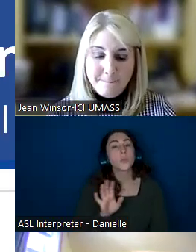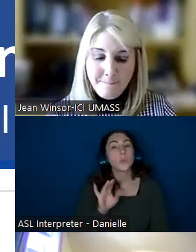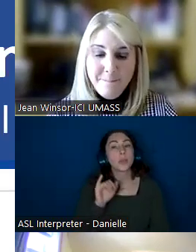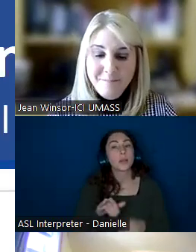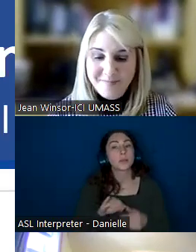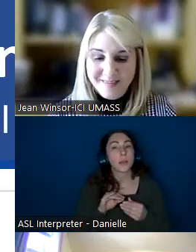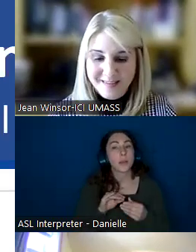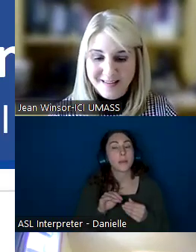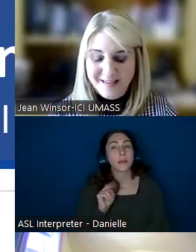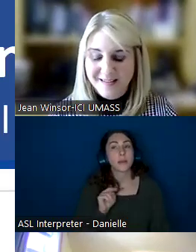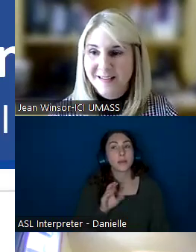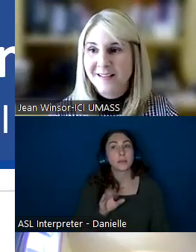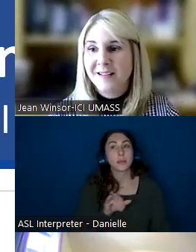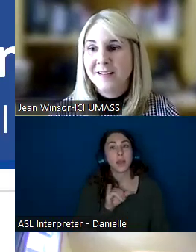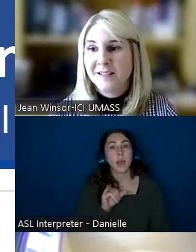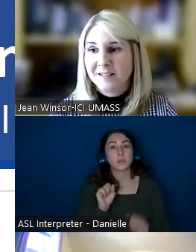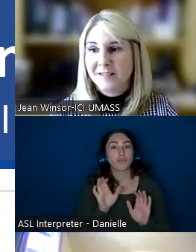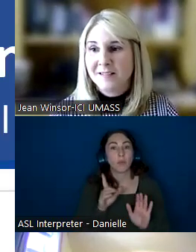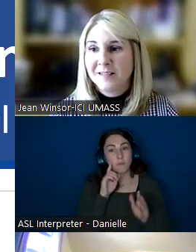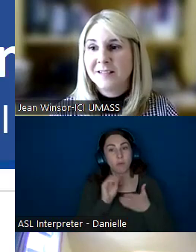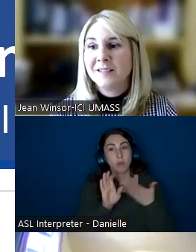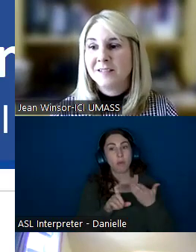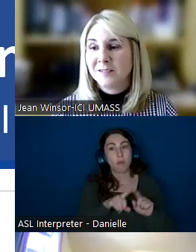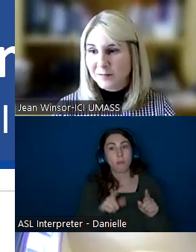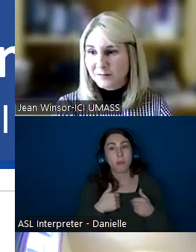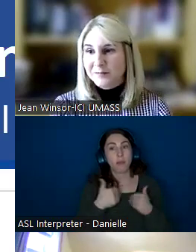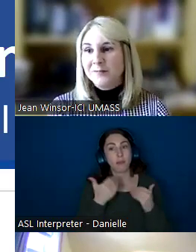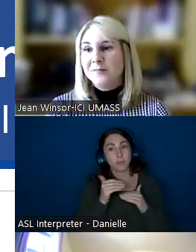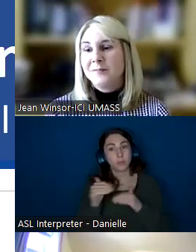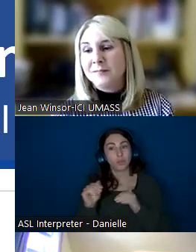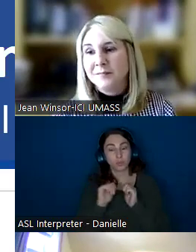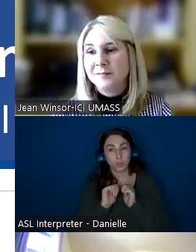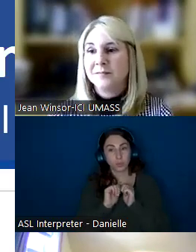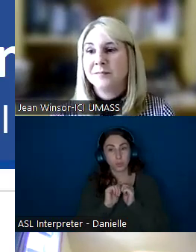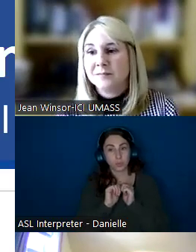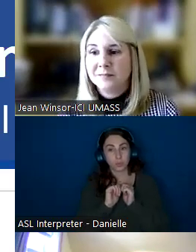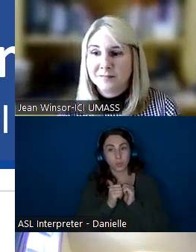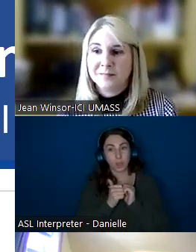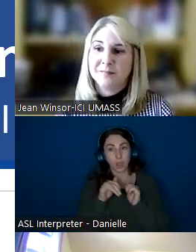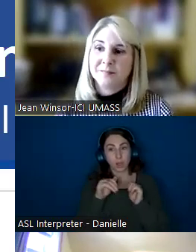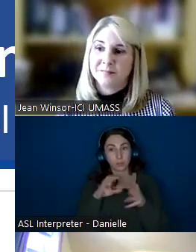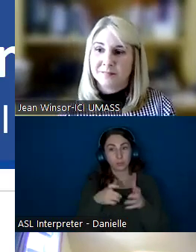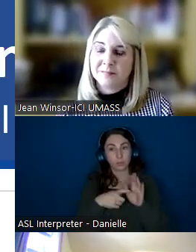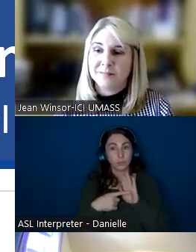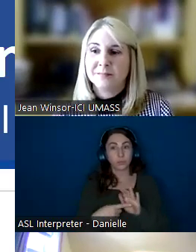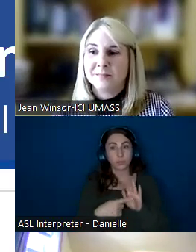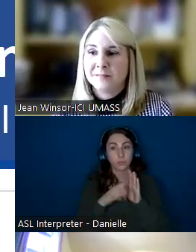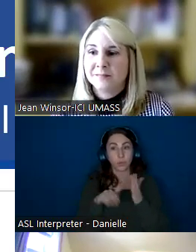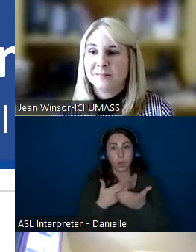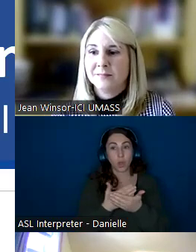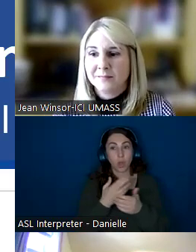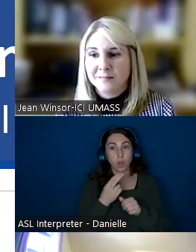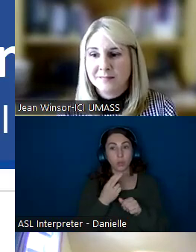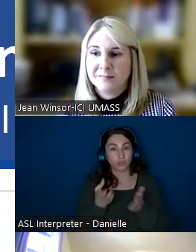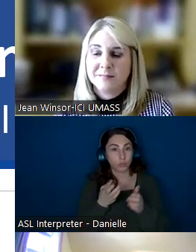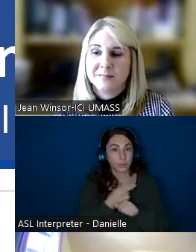think. NCI is great for outcomes, but there are limitations in how reflective the sample is of all surface users in the state.